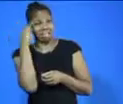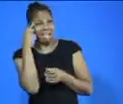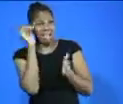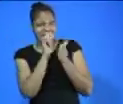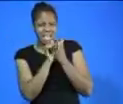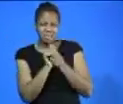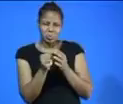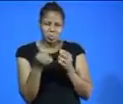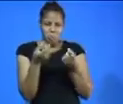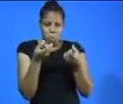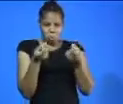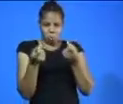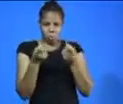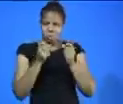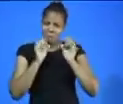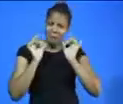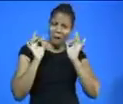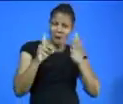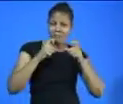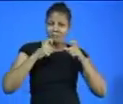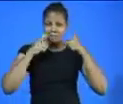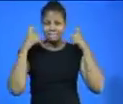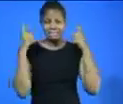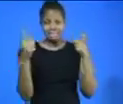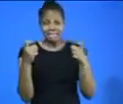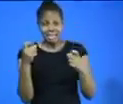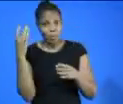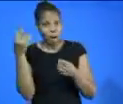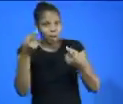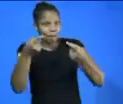some great sin while this is happening.